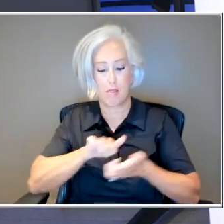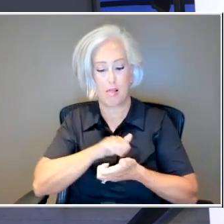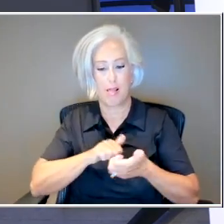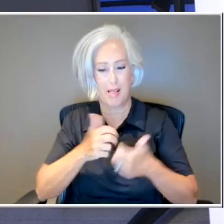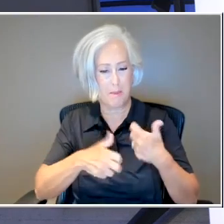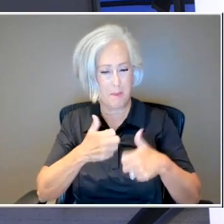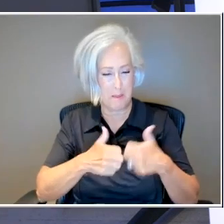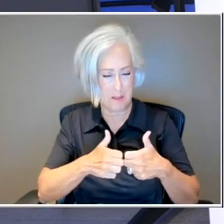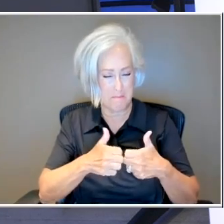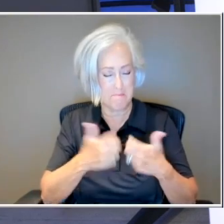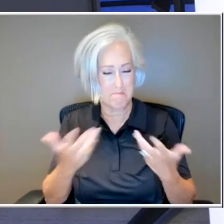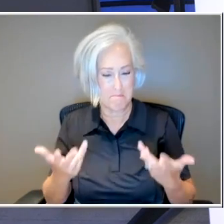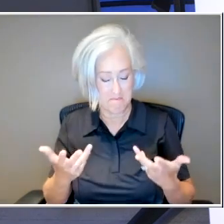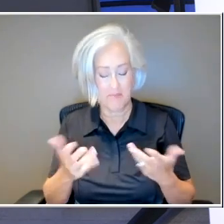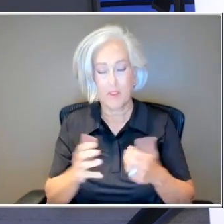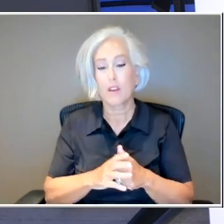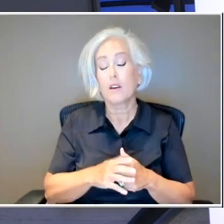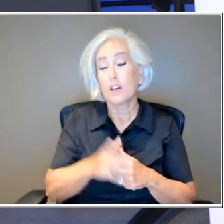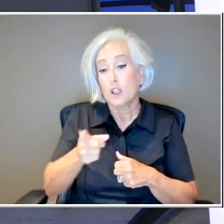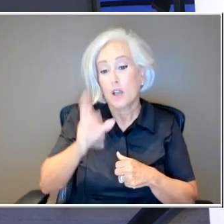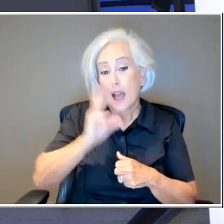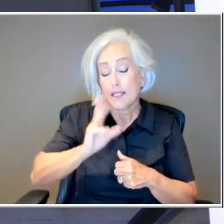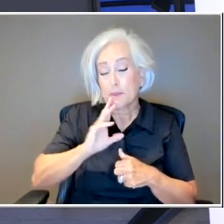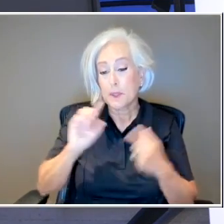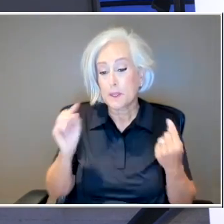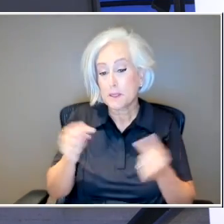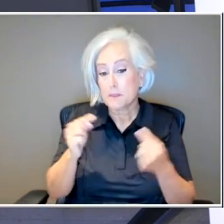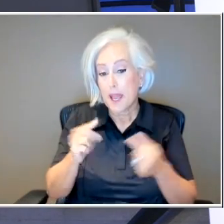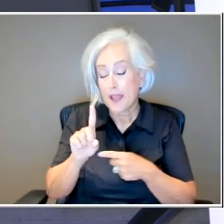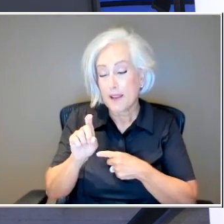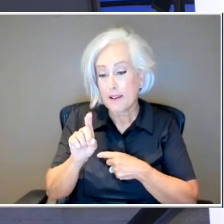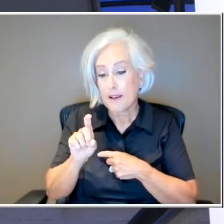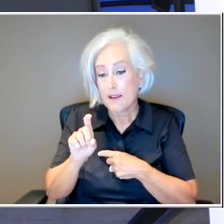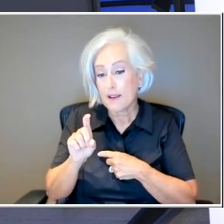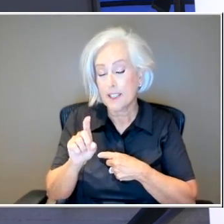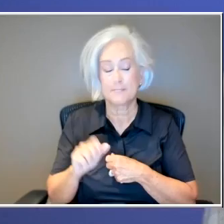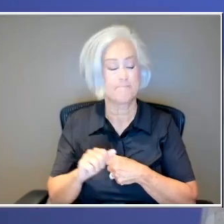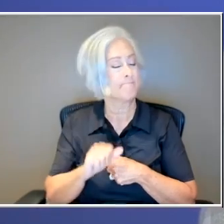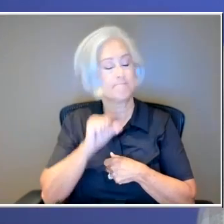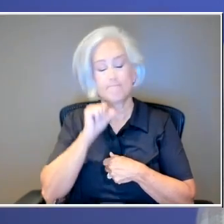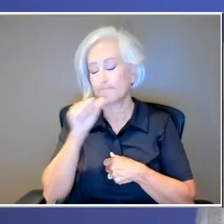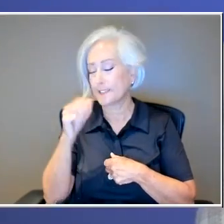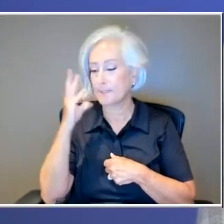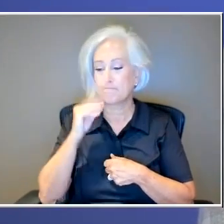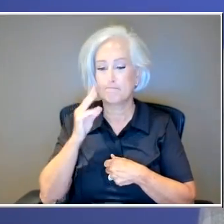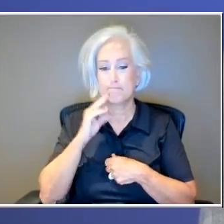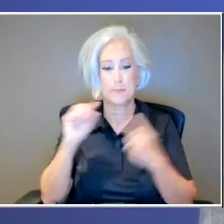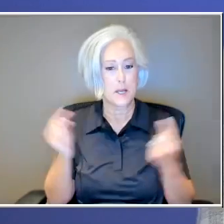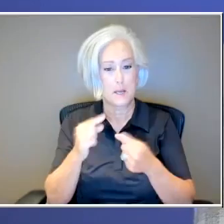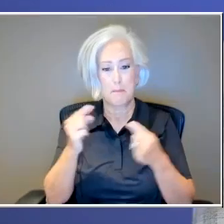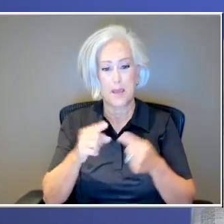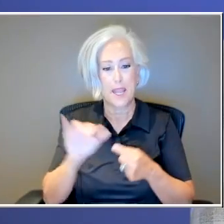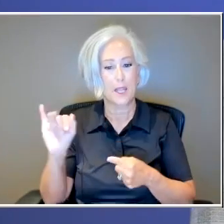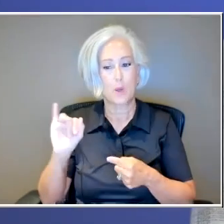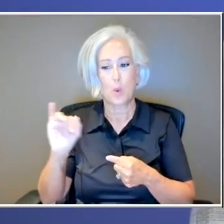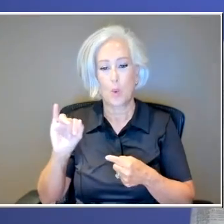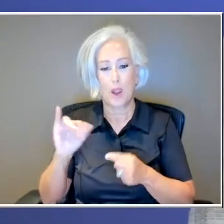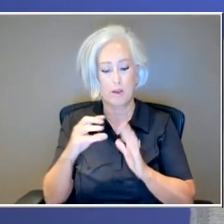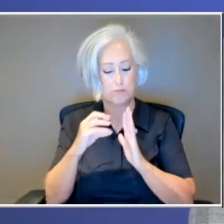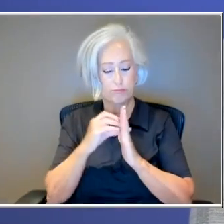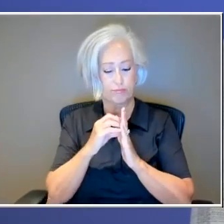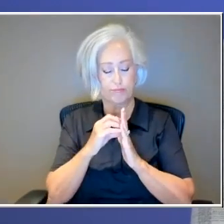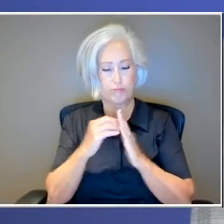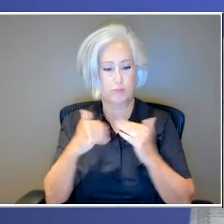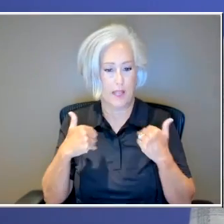But any pain at that lump site, Ava? I did not have any pain, no symptoms other than that I